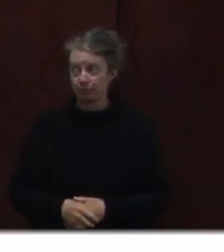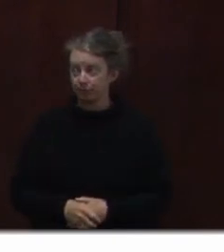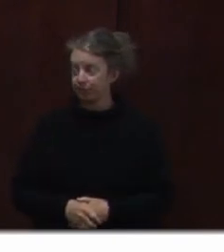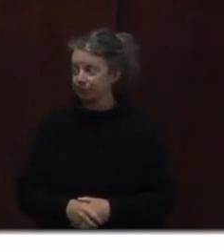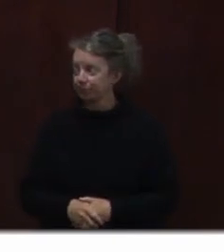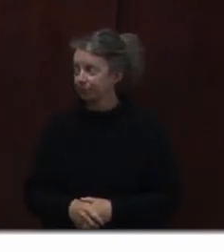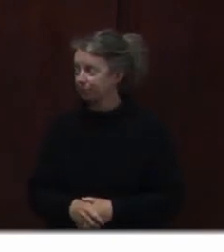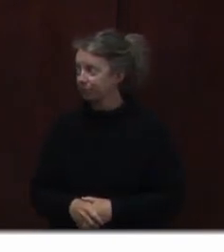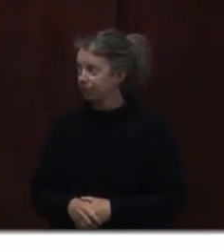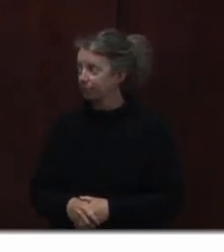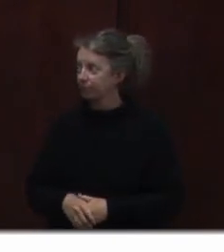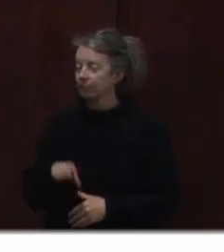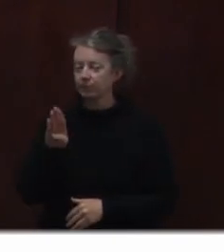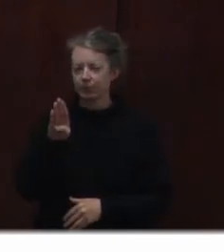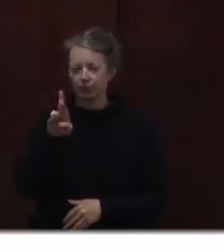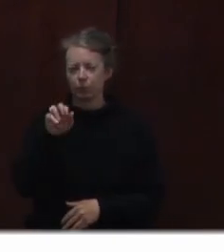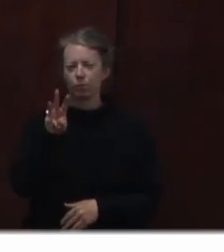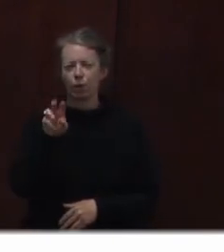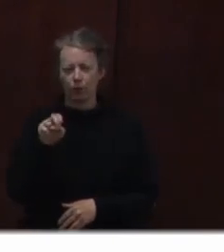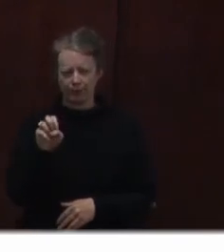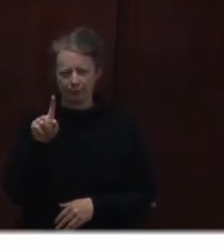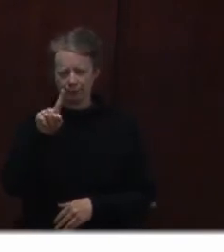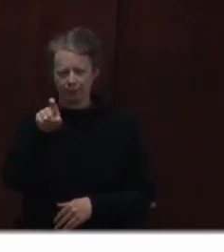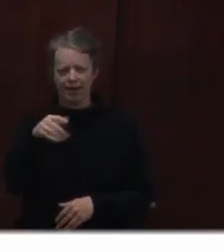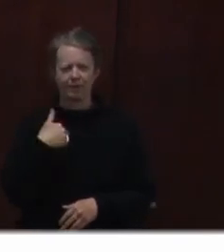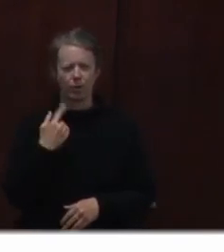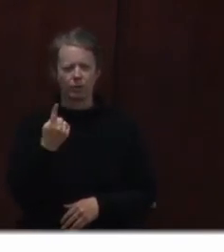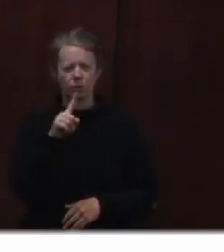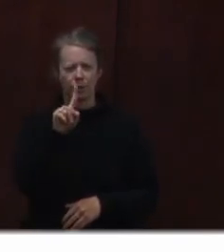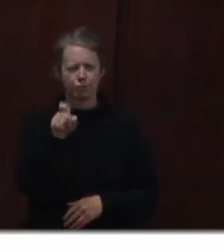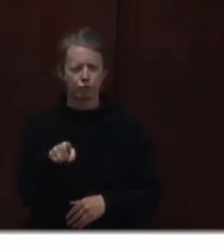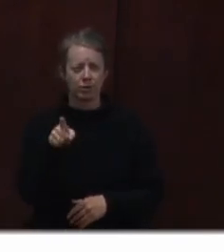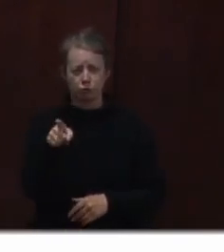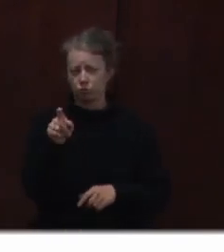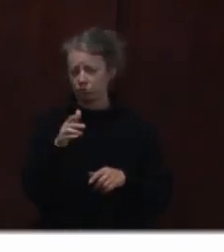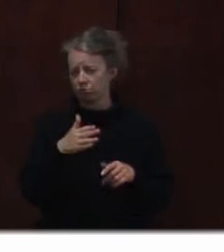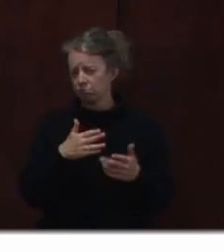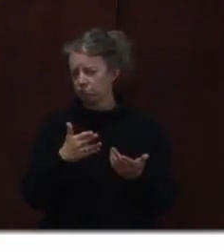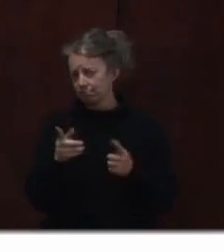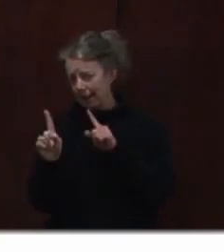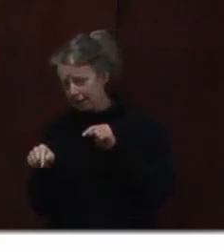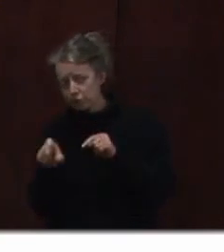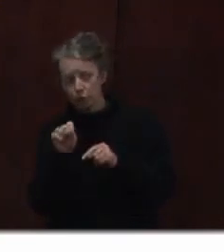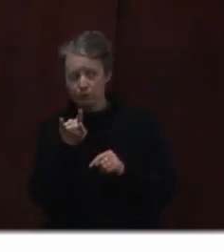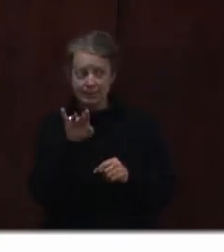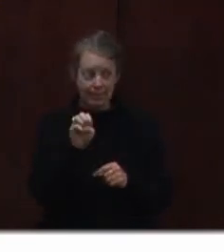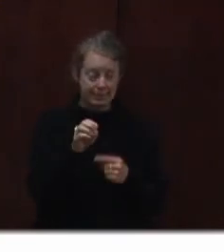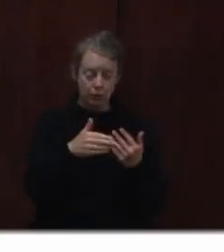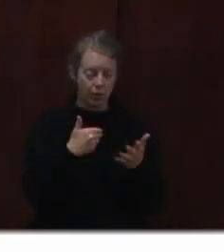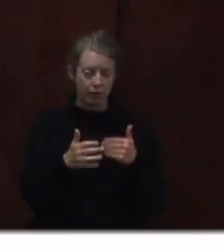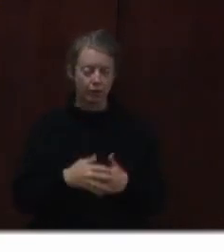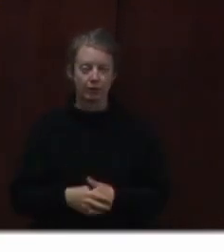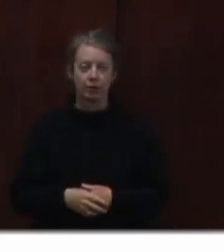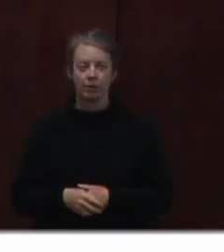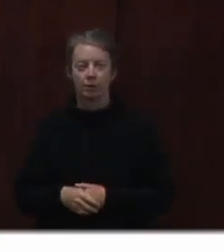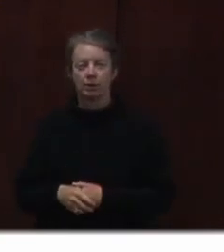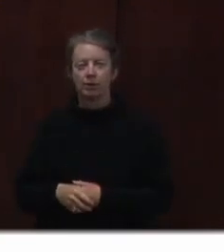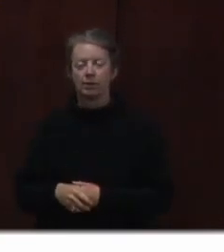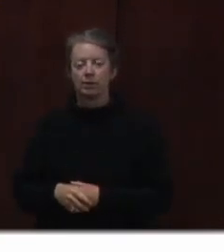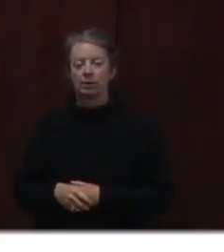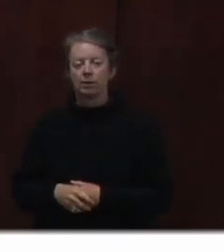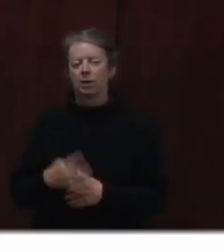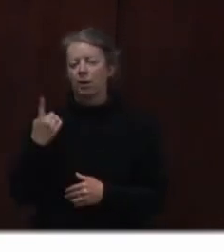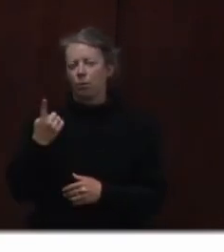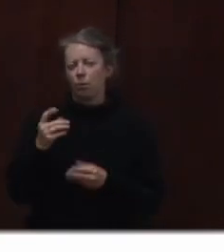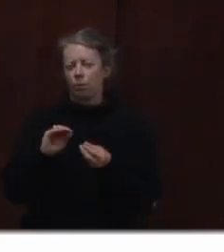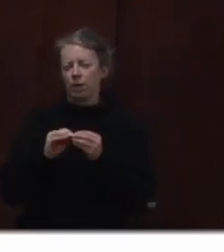I just one question, and Dr. Hathaway, you could field it, or Stacy, or whoever would like to. One of the metrics